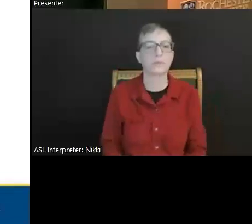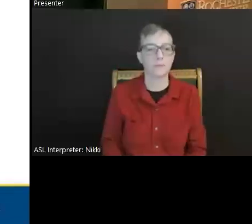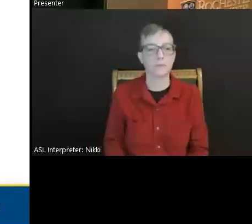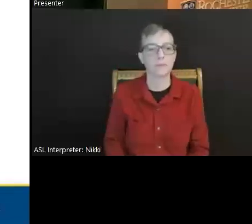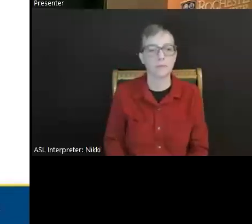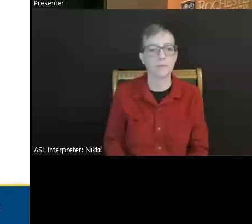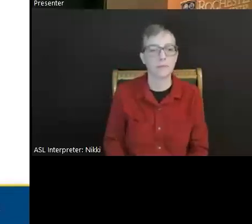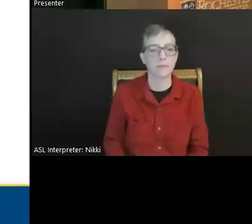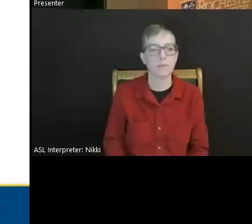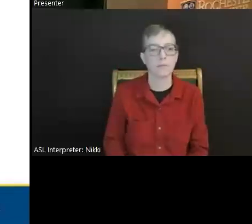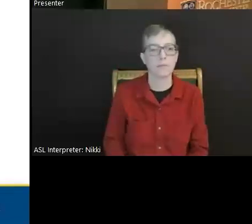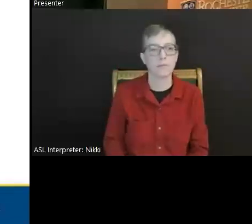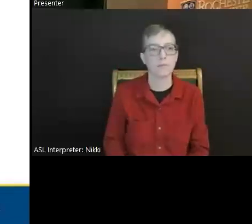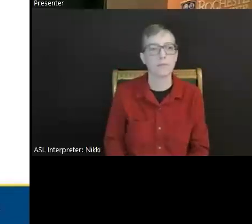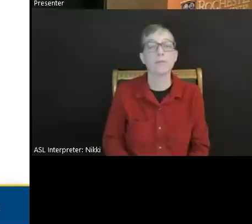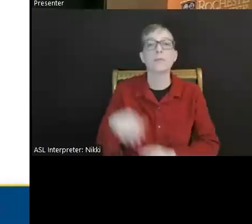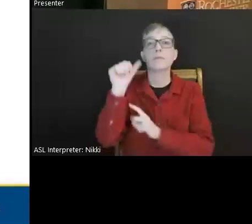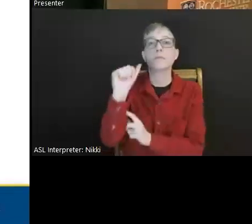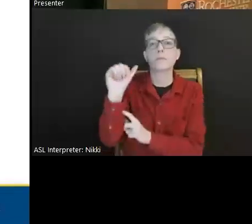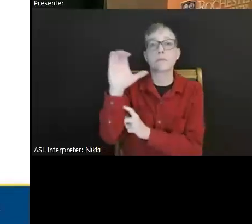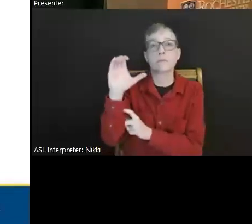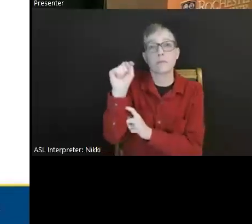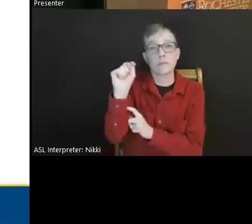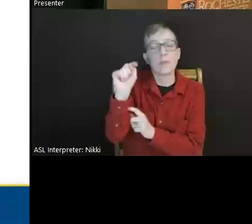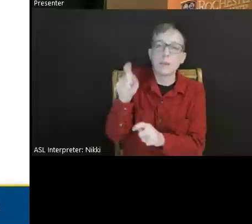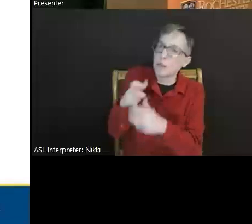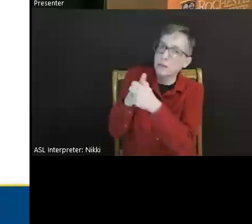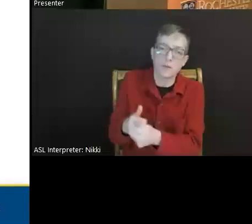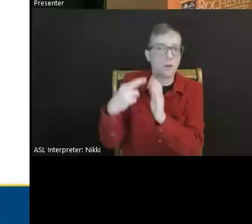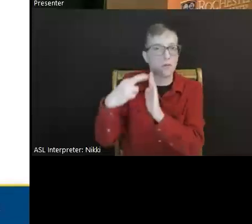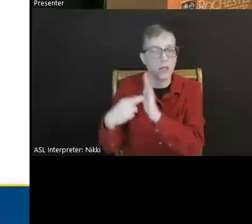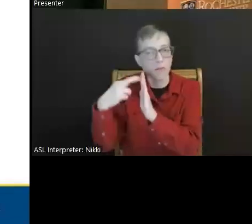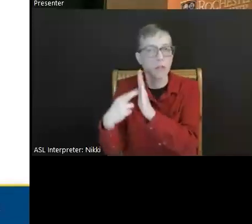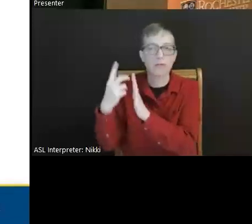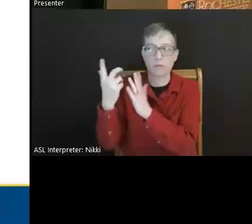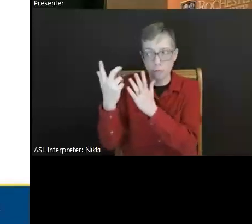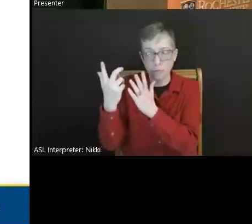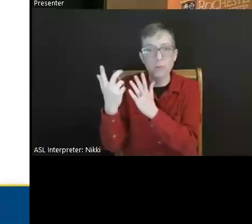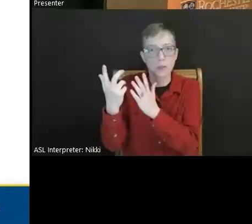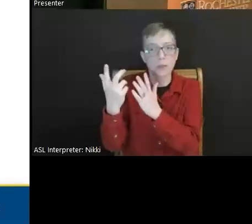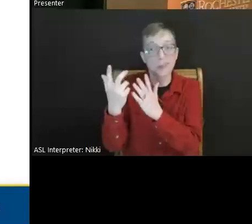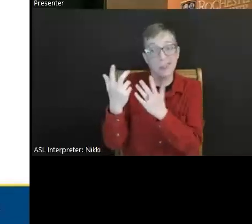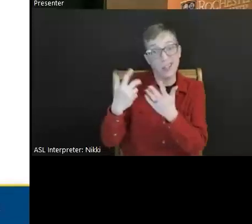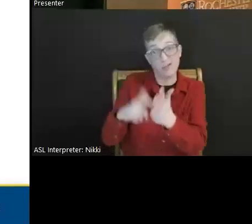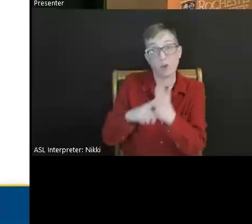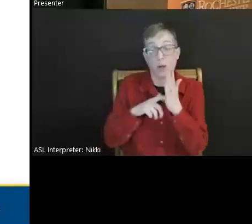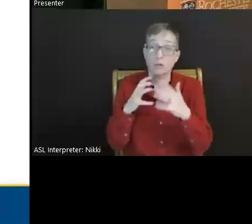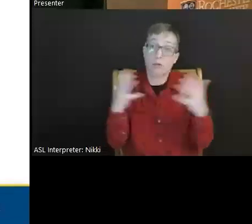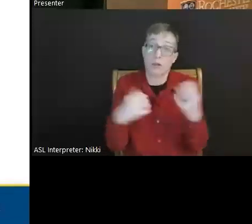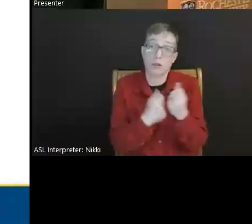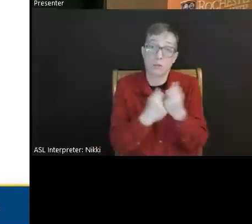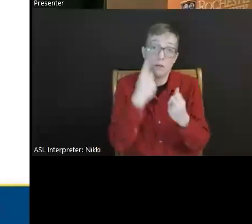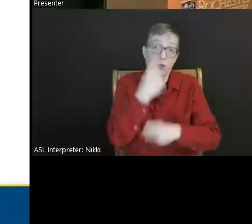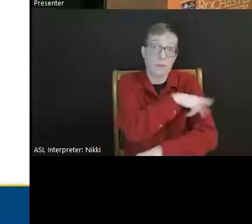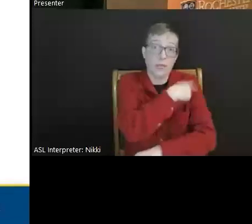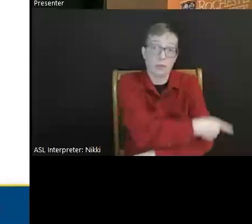regulations around ACT teams, and it involves a lot of intensive support for patients with a high staff-to-patient